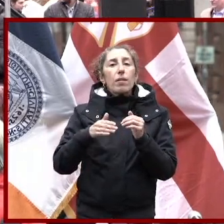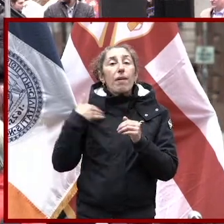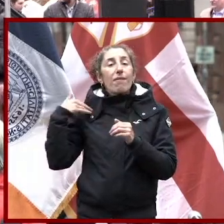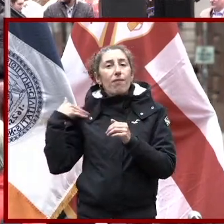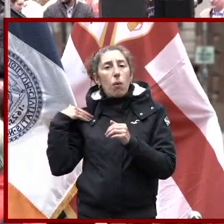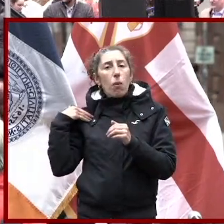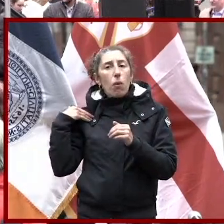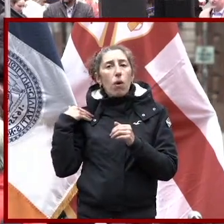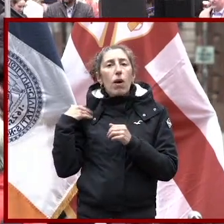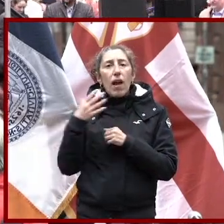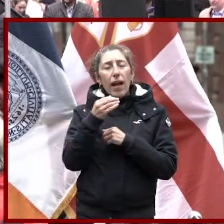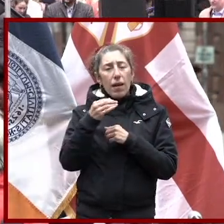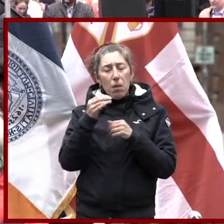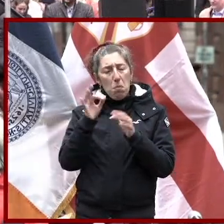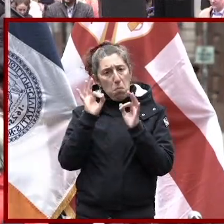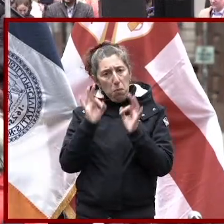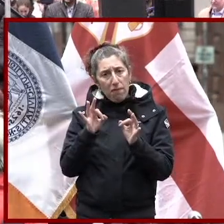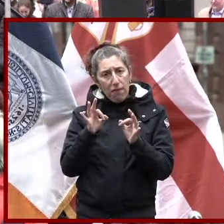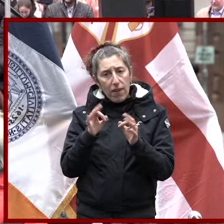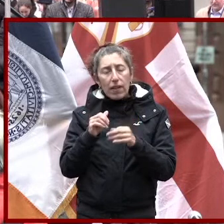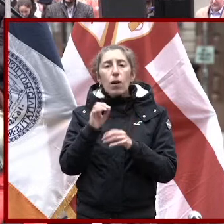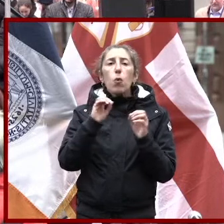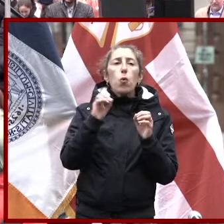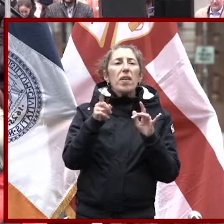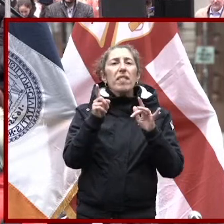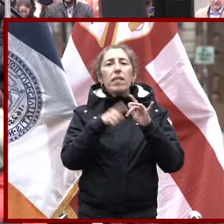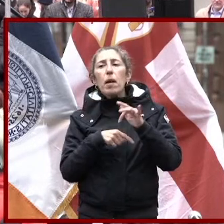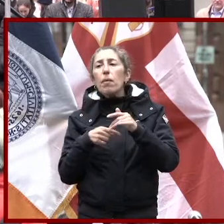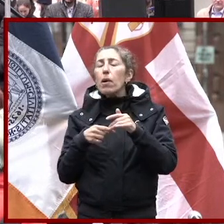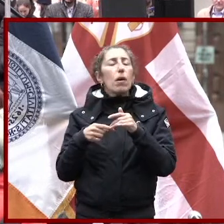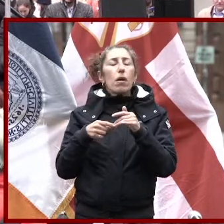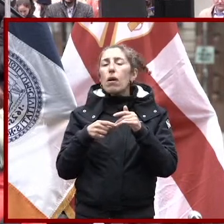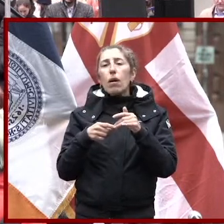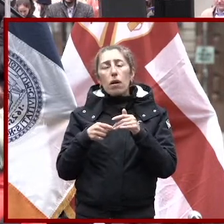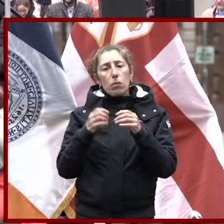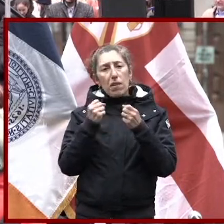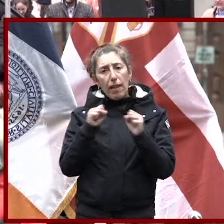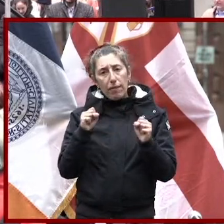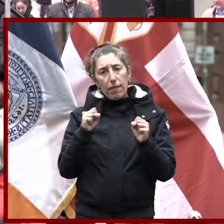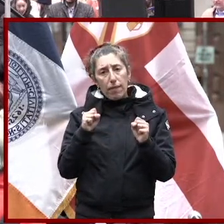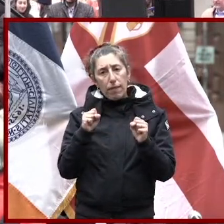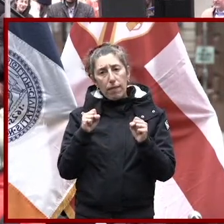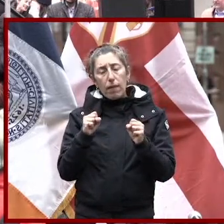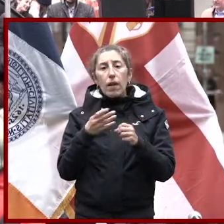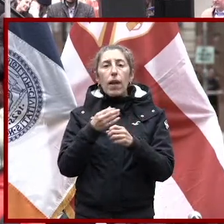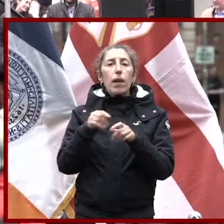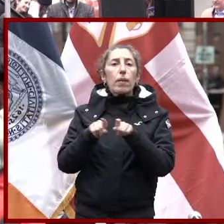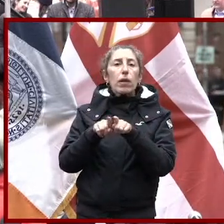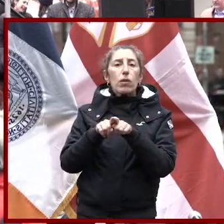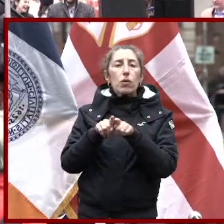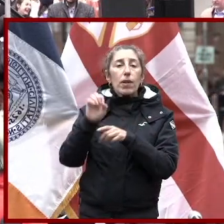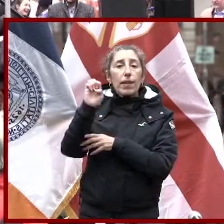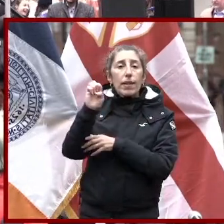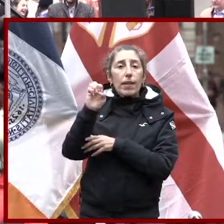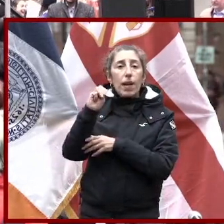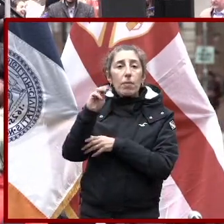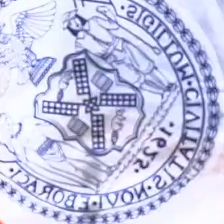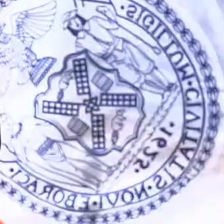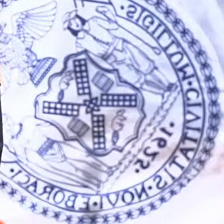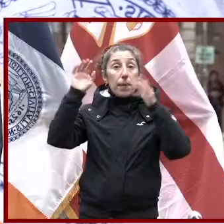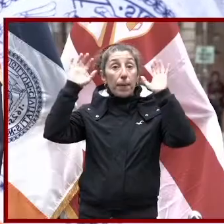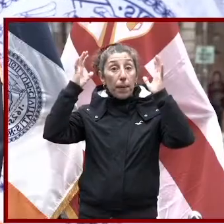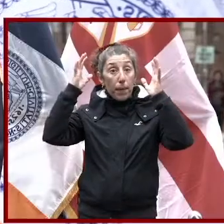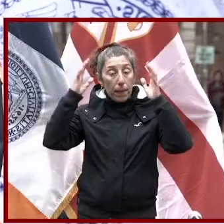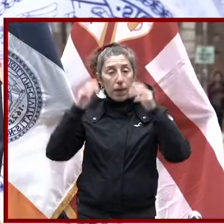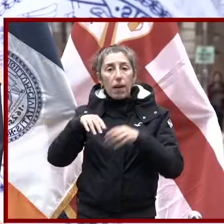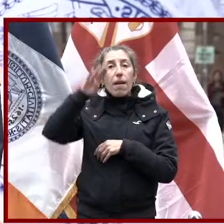our firefighters and EMTs and paramedics, to always be at the ready for any emergency, just